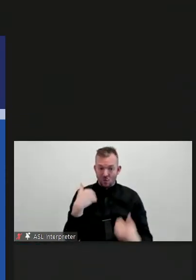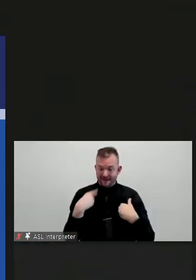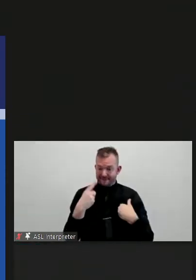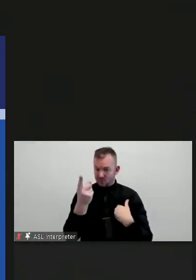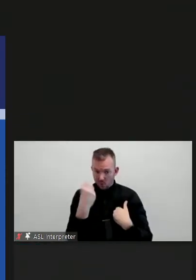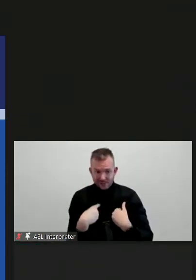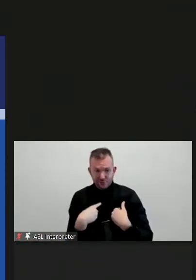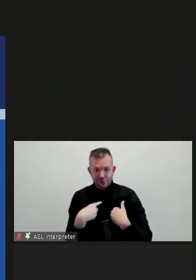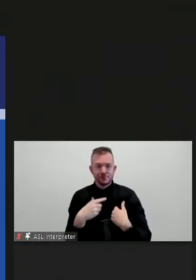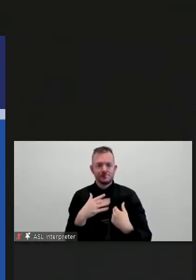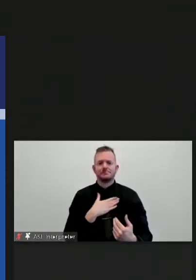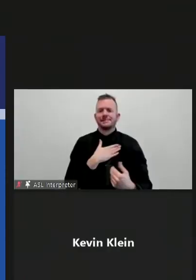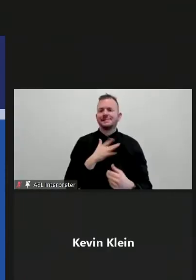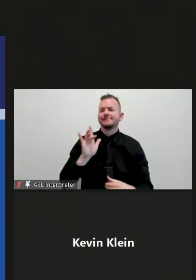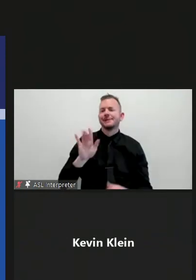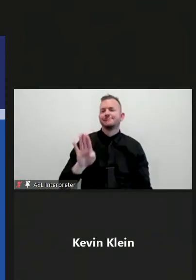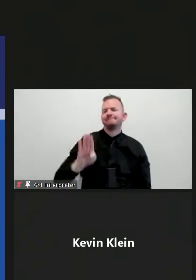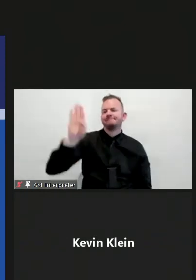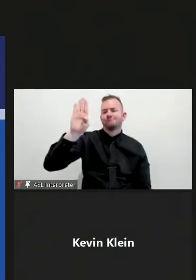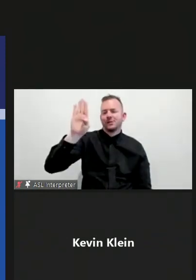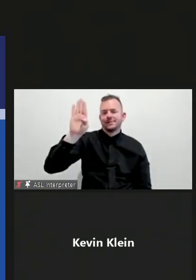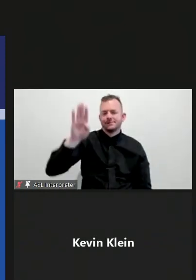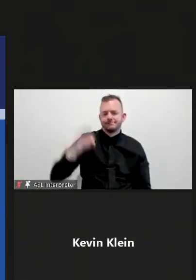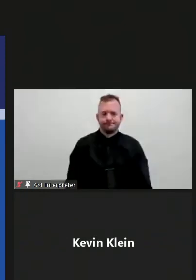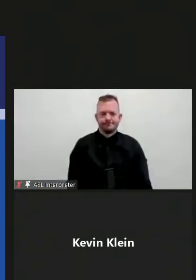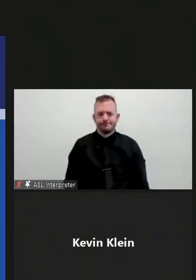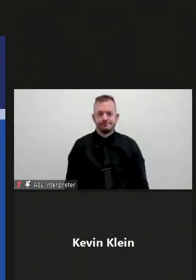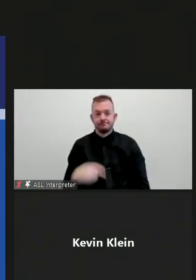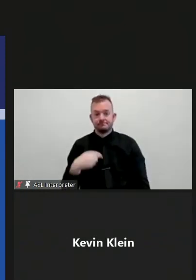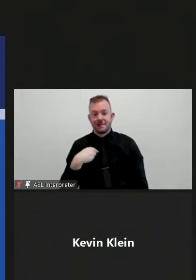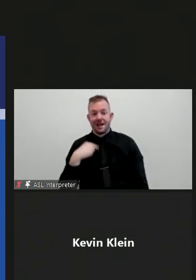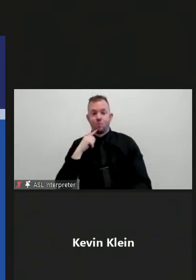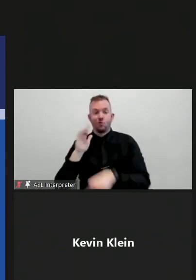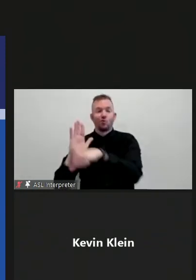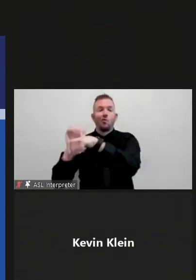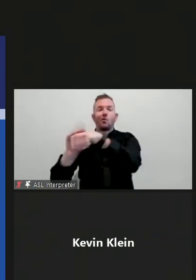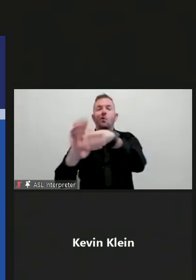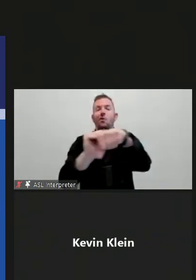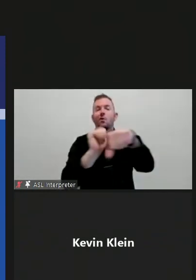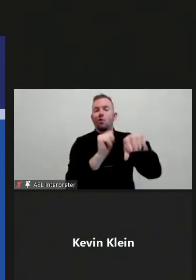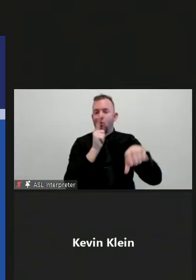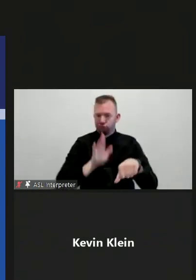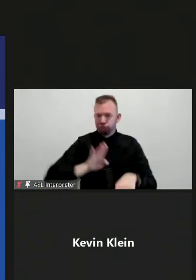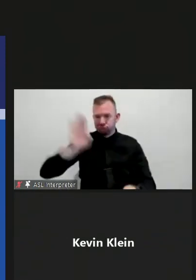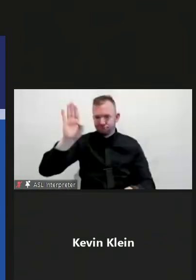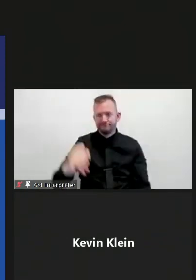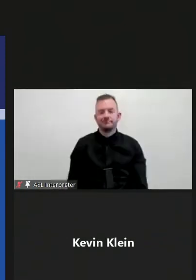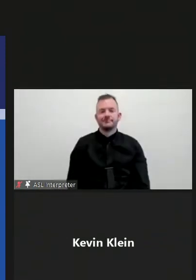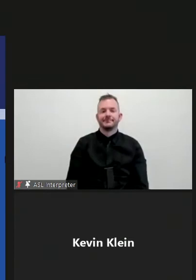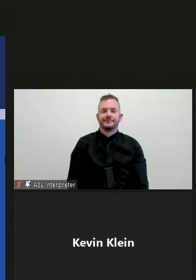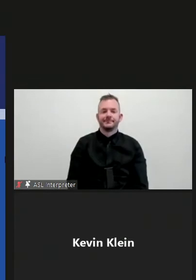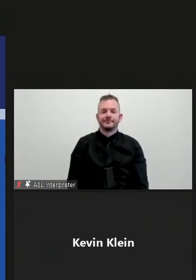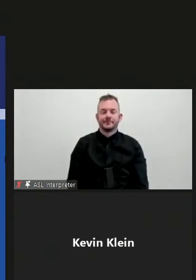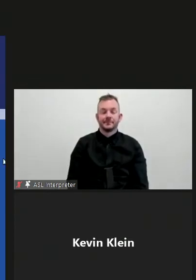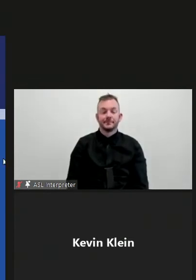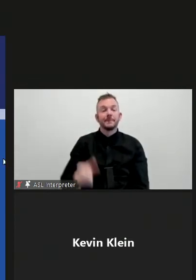And I will call on you. I would say if you have a question outside of what we've discussed today, if you'd like to send that over to